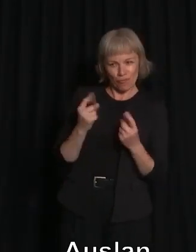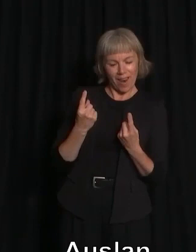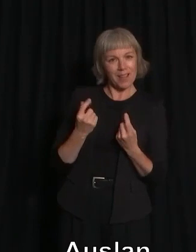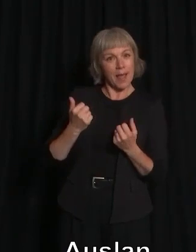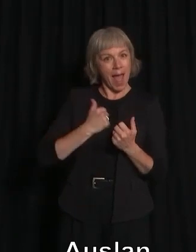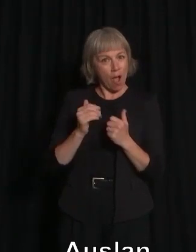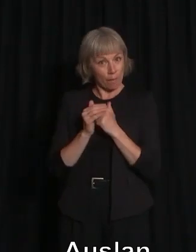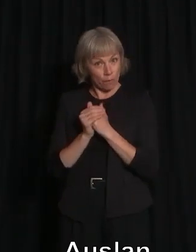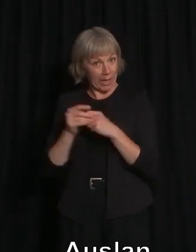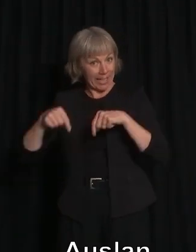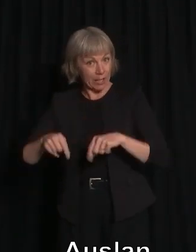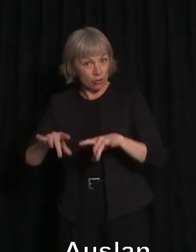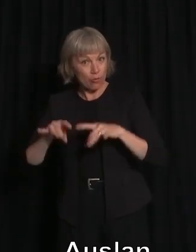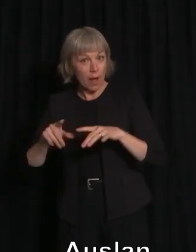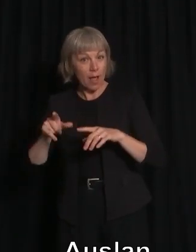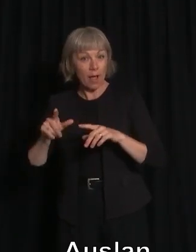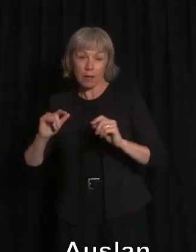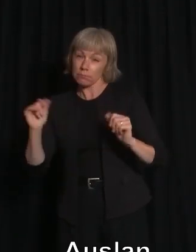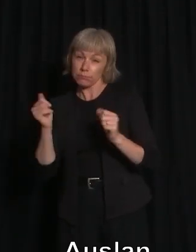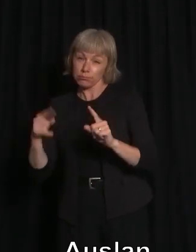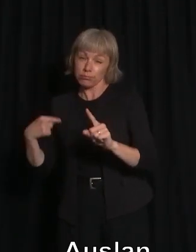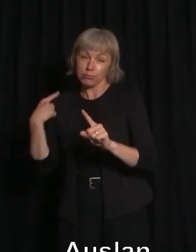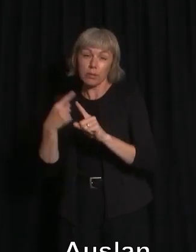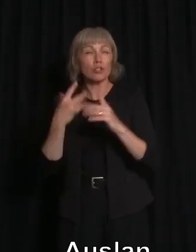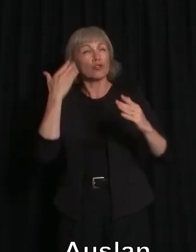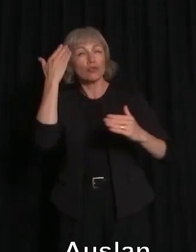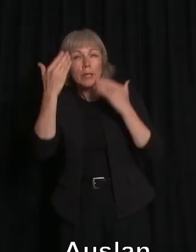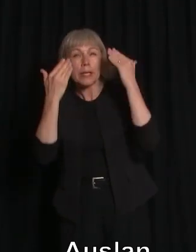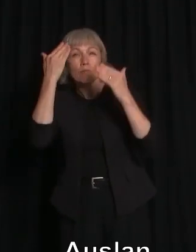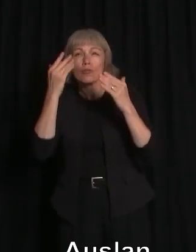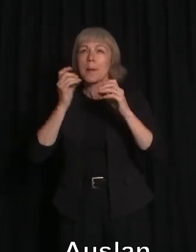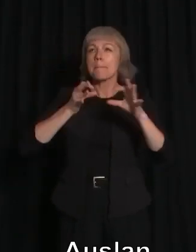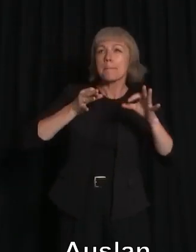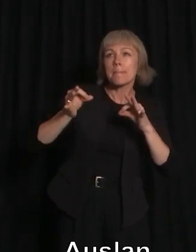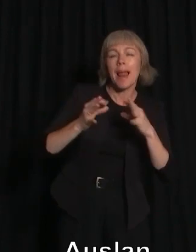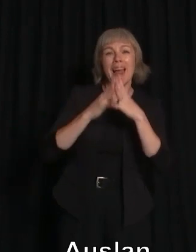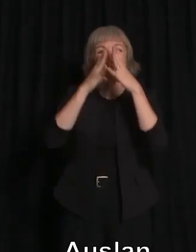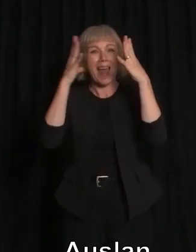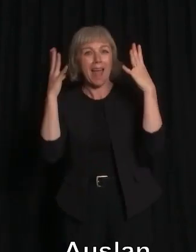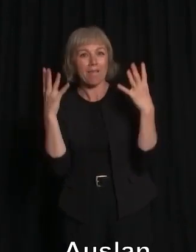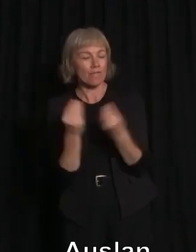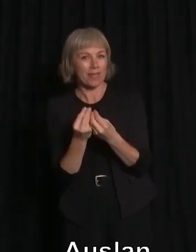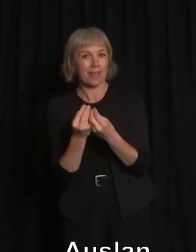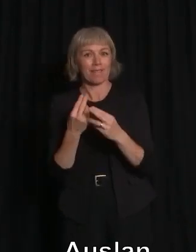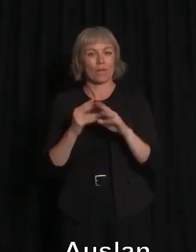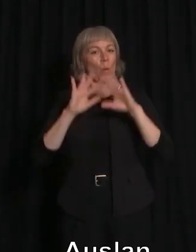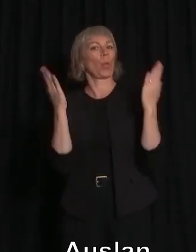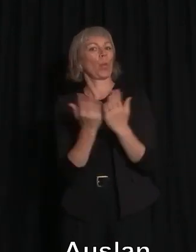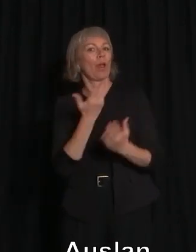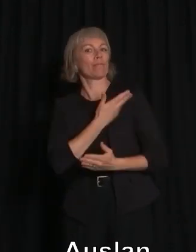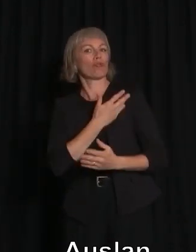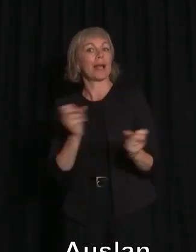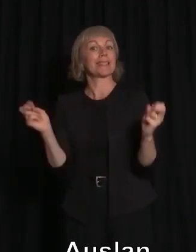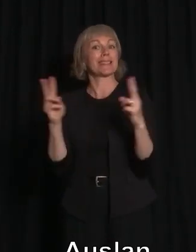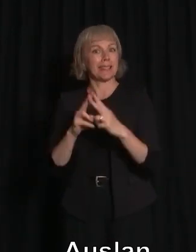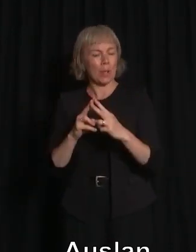had been dreaming already of every aspect of the frame in which we are meeting today.